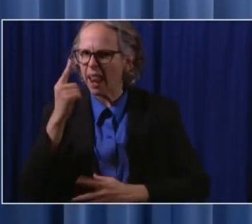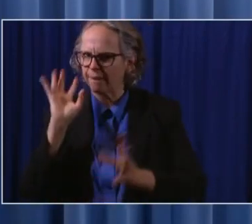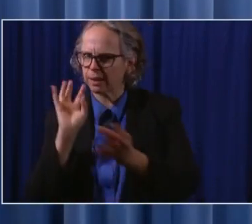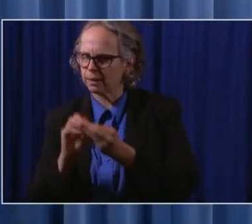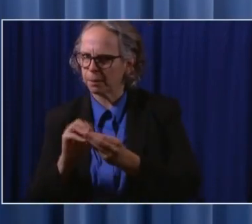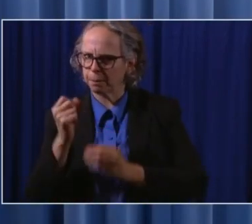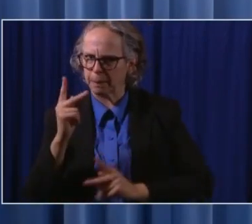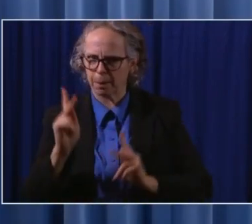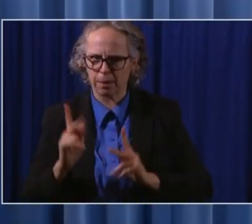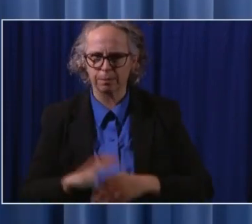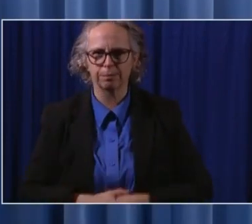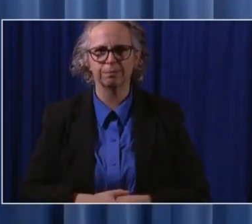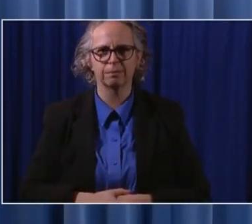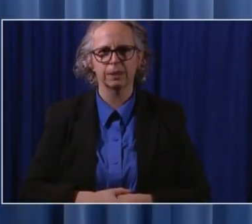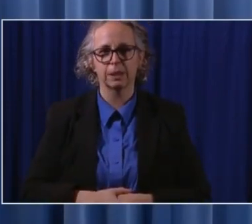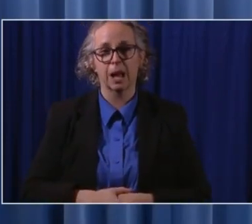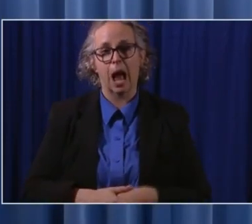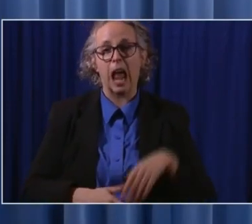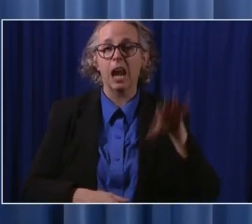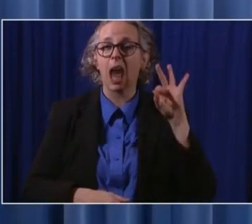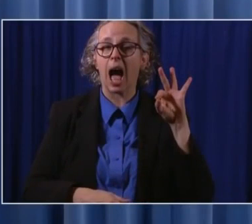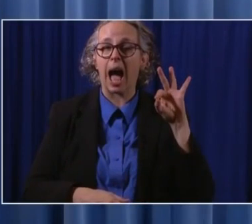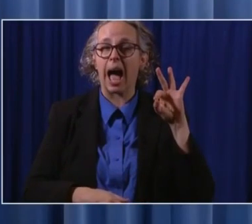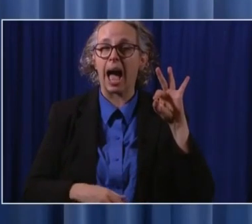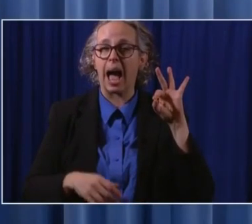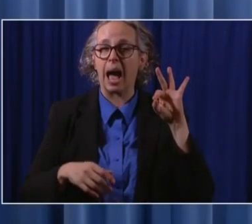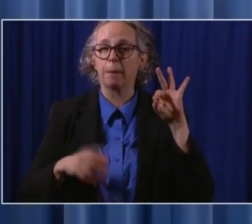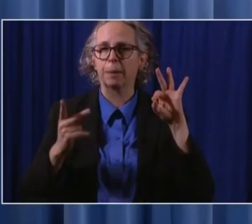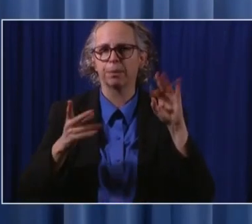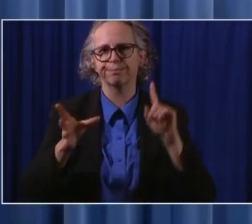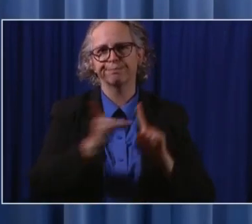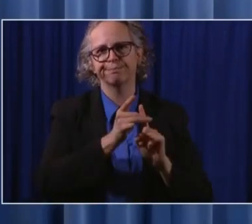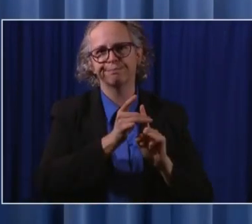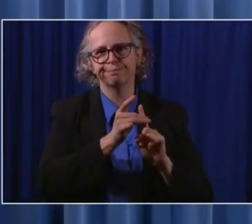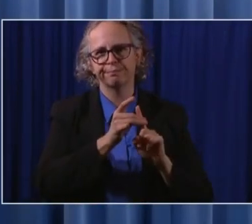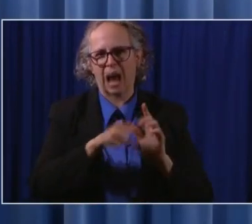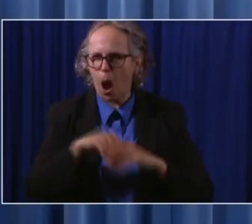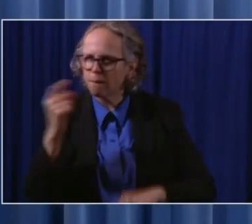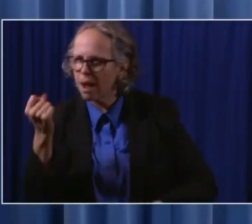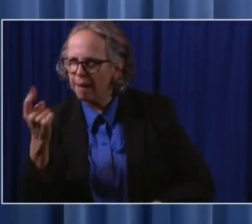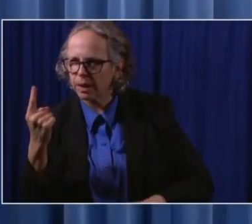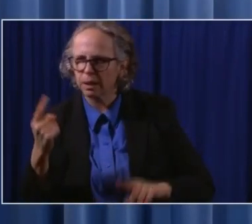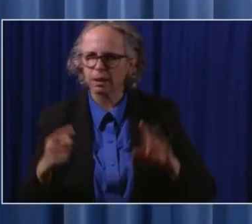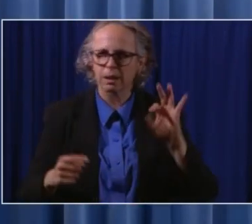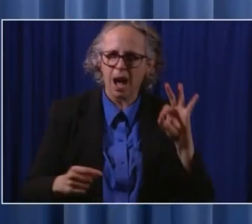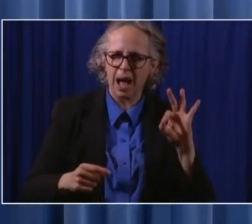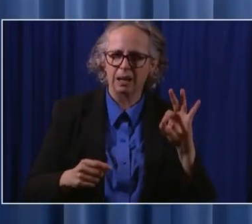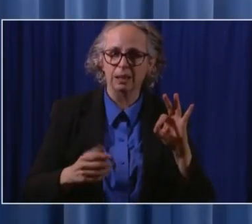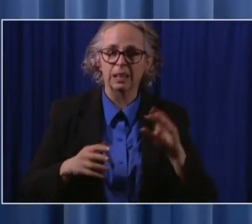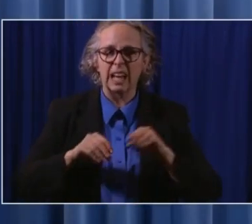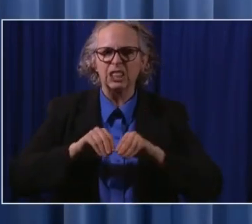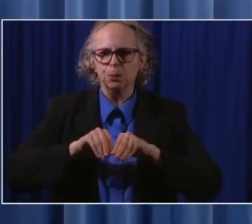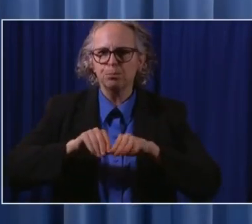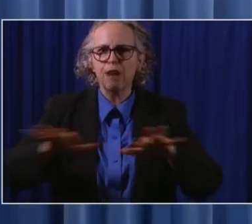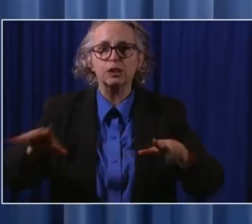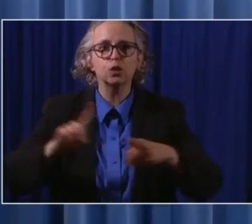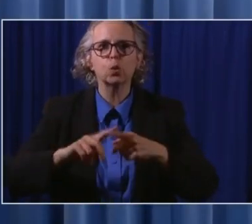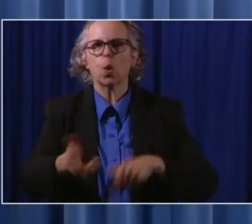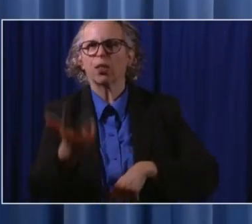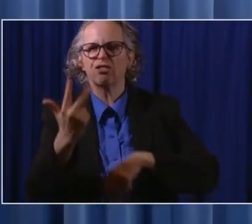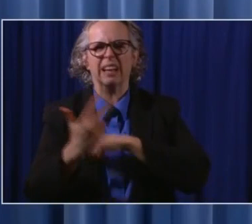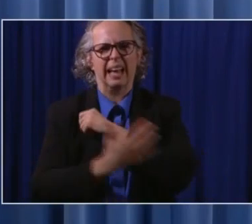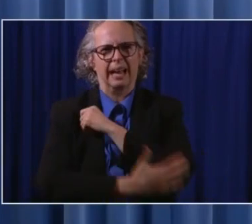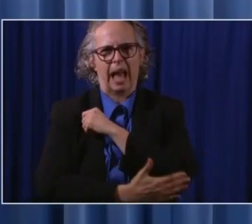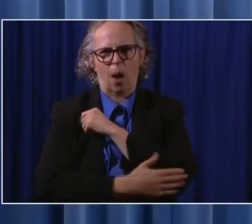have tested positive. The cases span 3 separate counties. Mercer County, on July 10th and 11th,